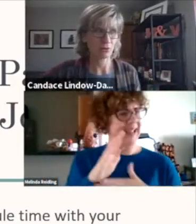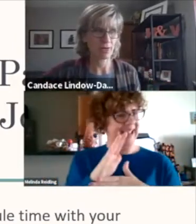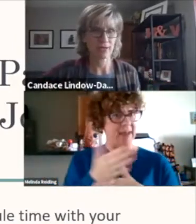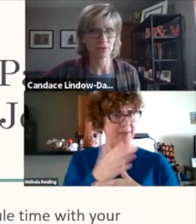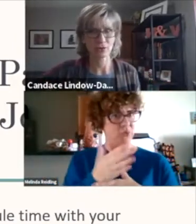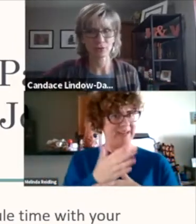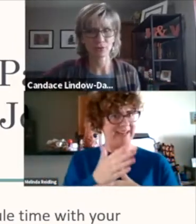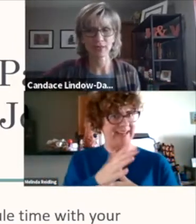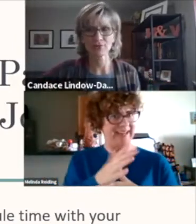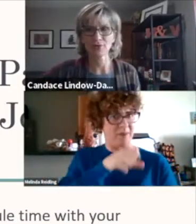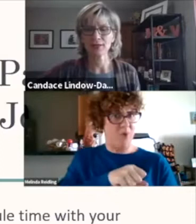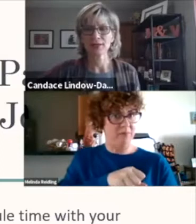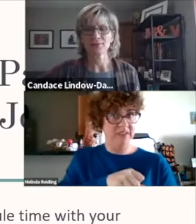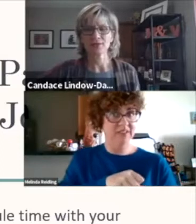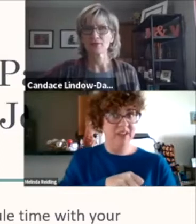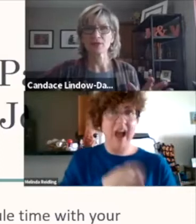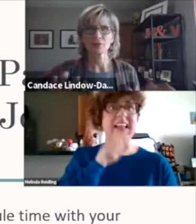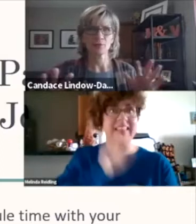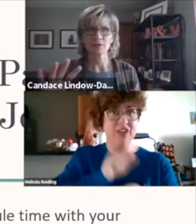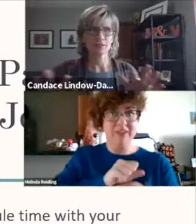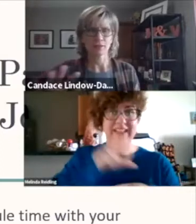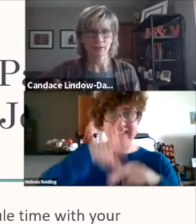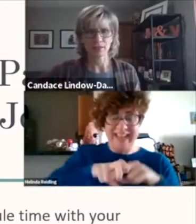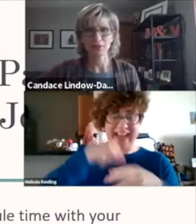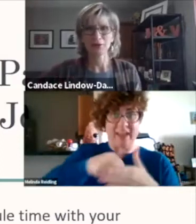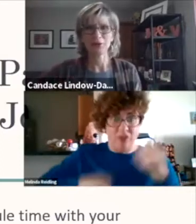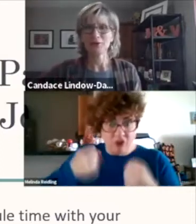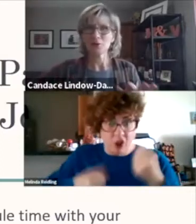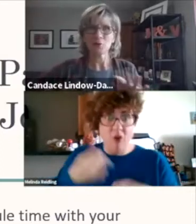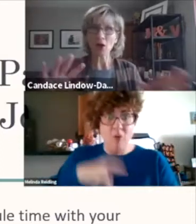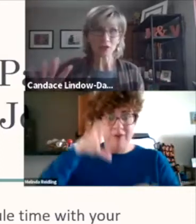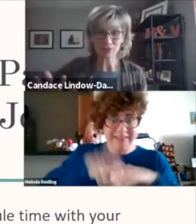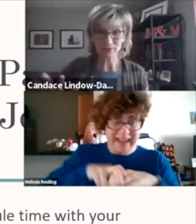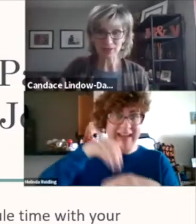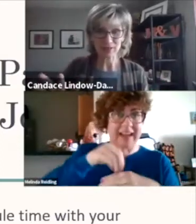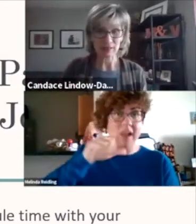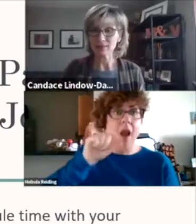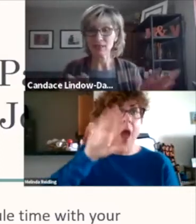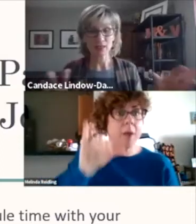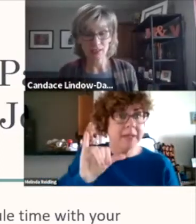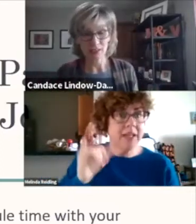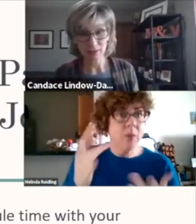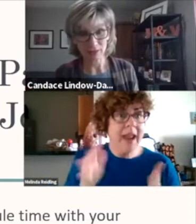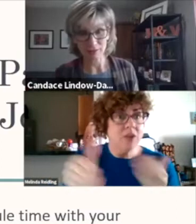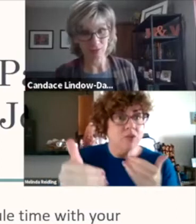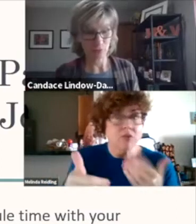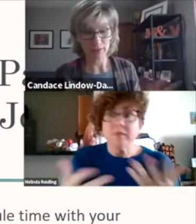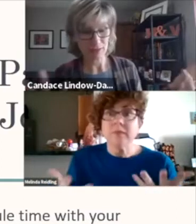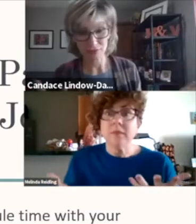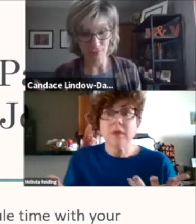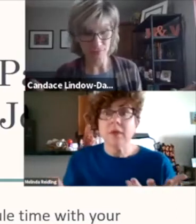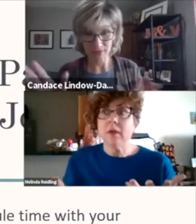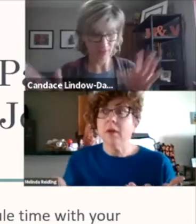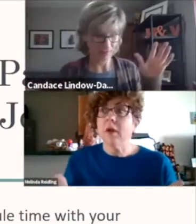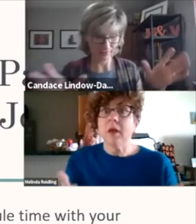car or the waiting room or whatever. And it was like, this is silly. We all love to be outside. The kids need to be